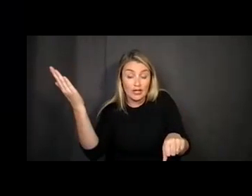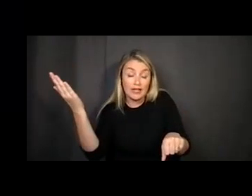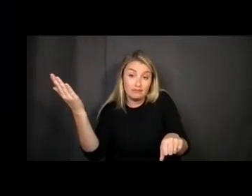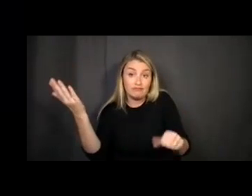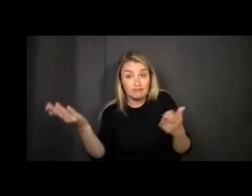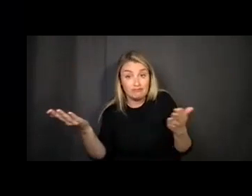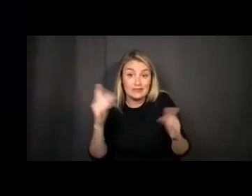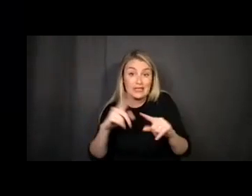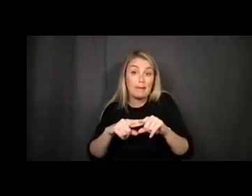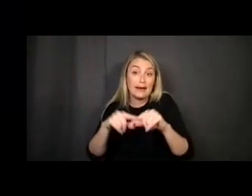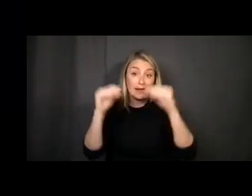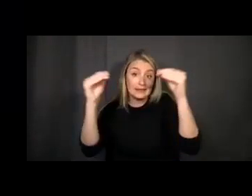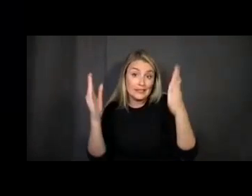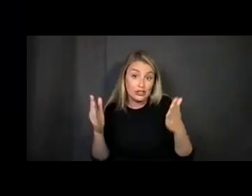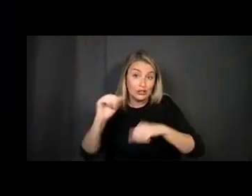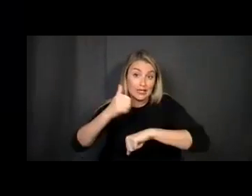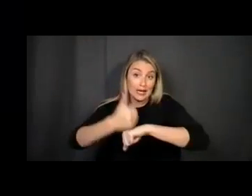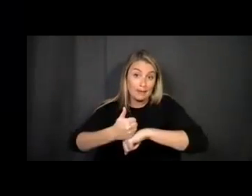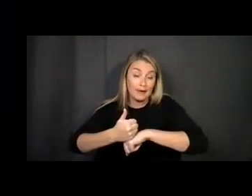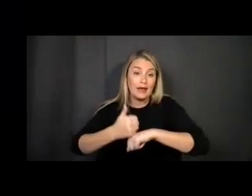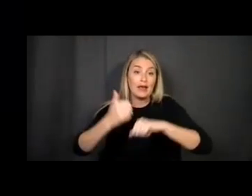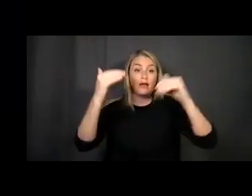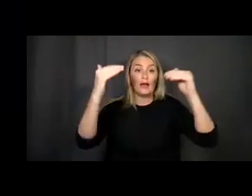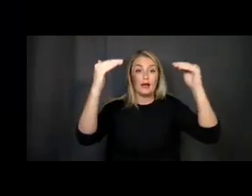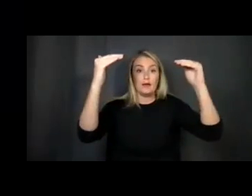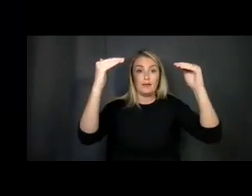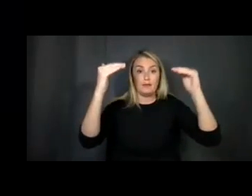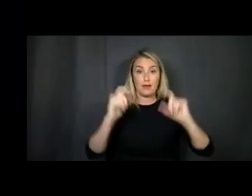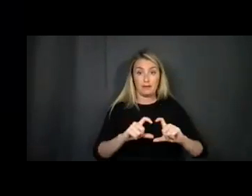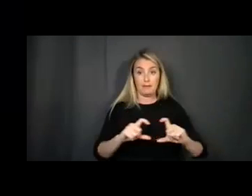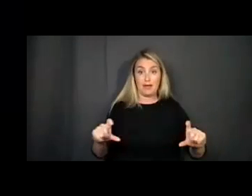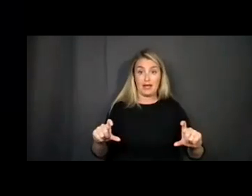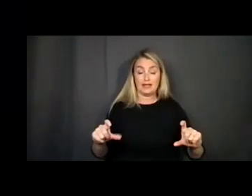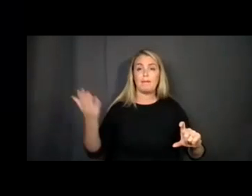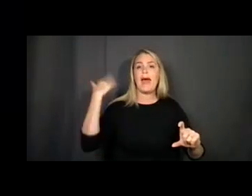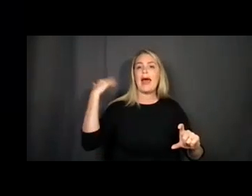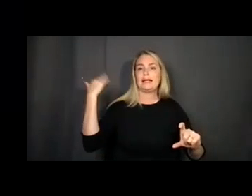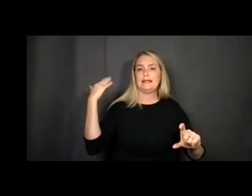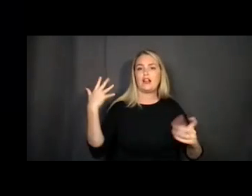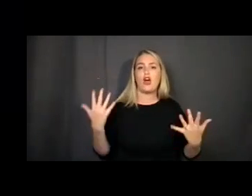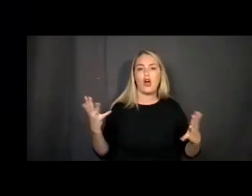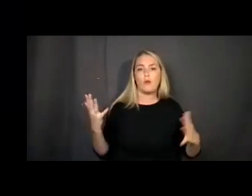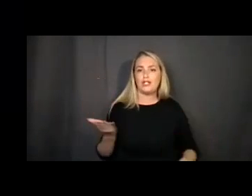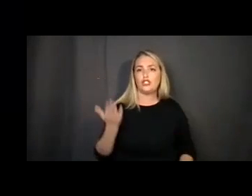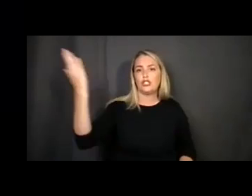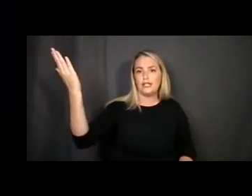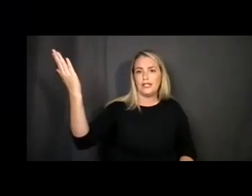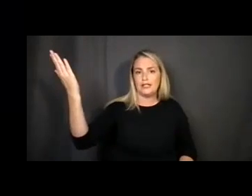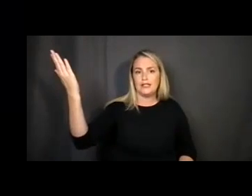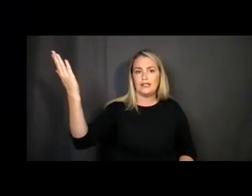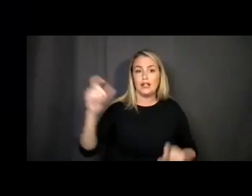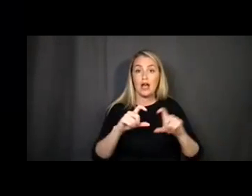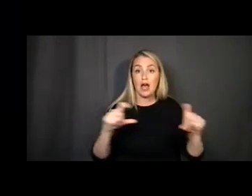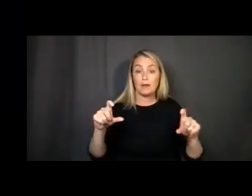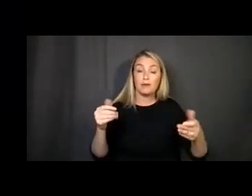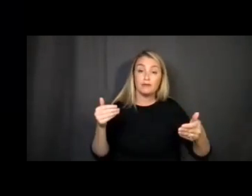the teacher has set it up. But past assignments are turned in the past. Upcoming's obviously upcoming. Overdue means